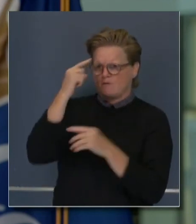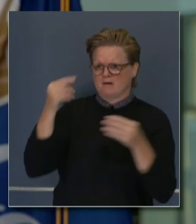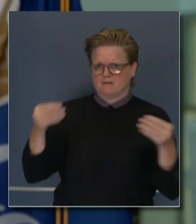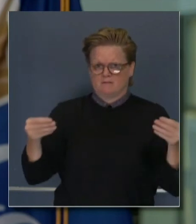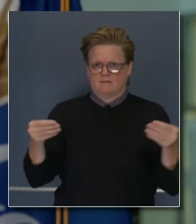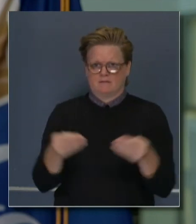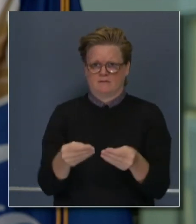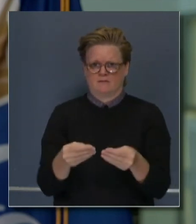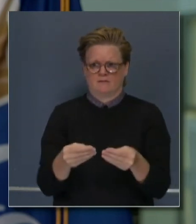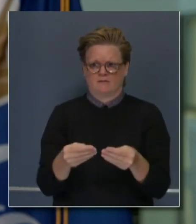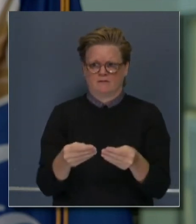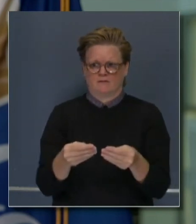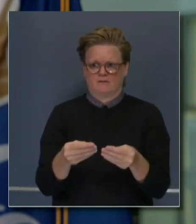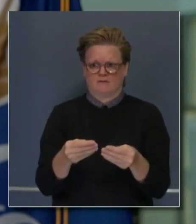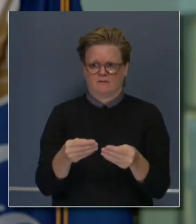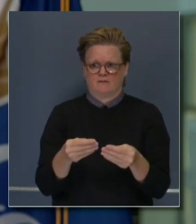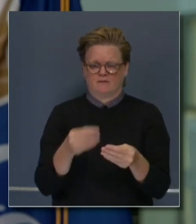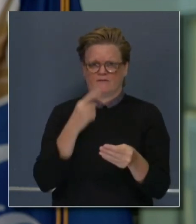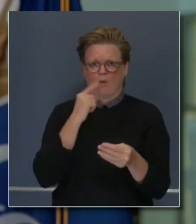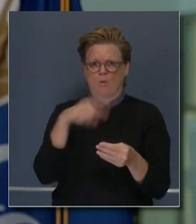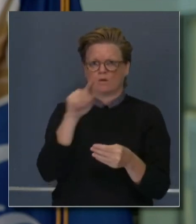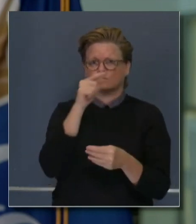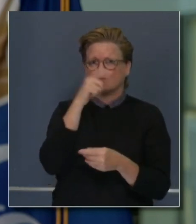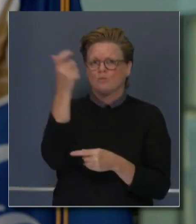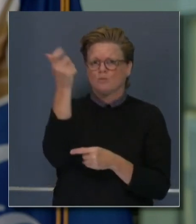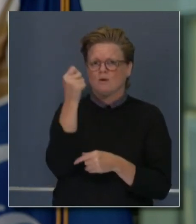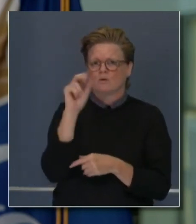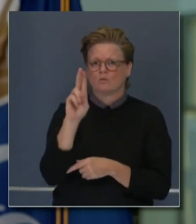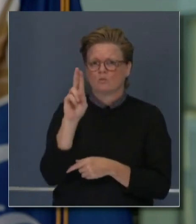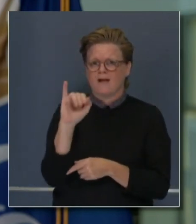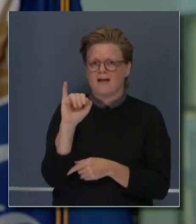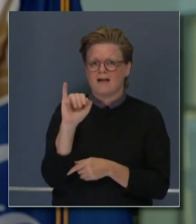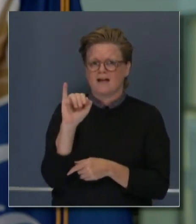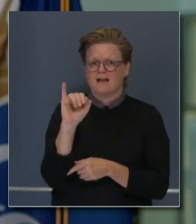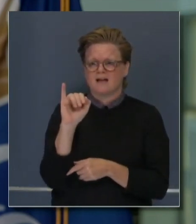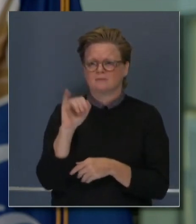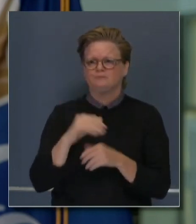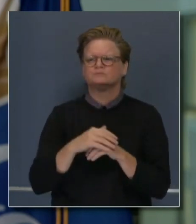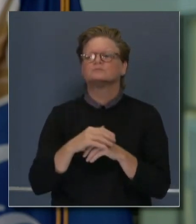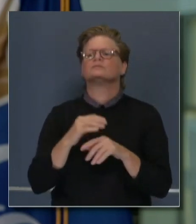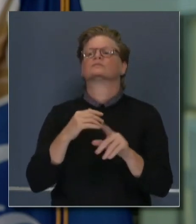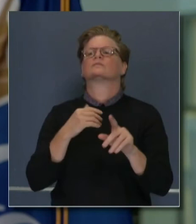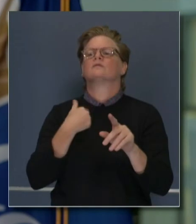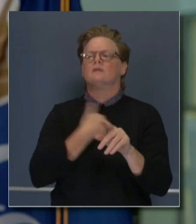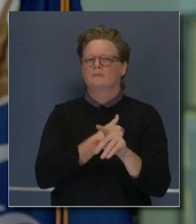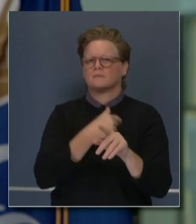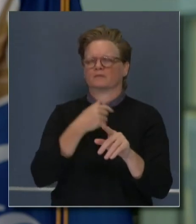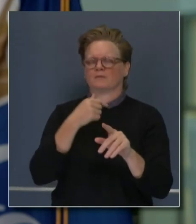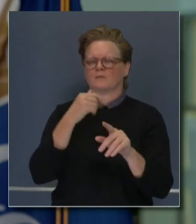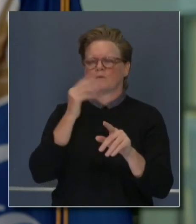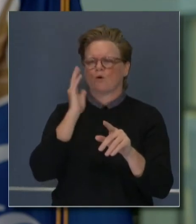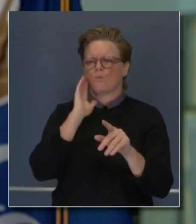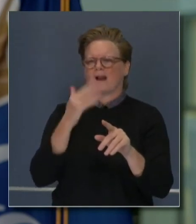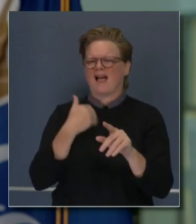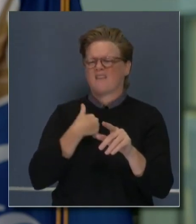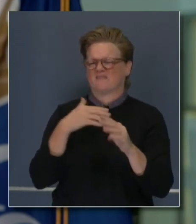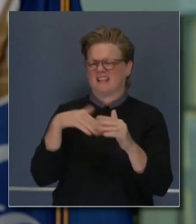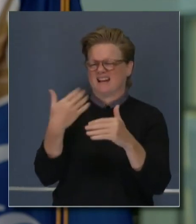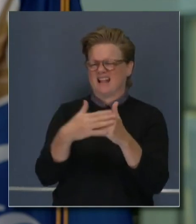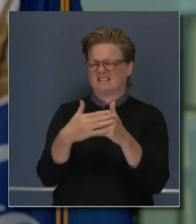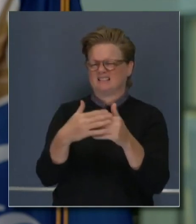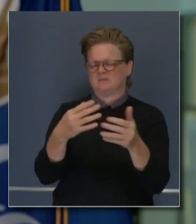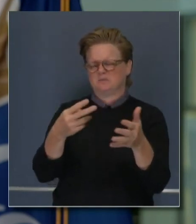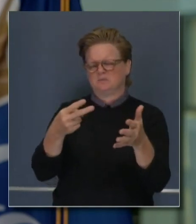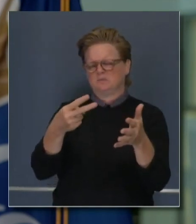as it relates to unemployment insurance benefit, the supplement, but we will have that $300. It will be out in the next few weeks. Just want to